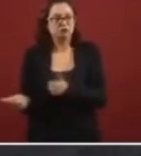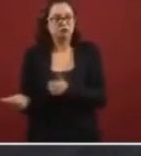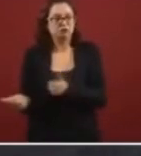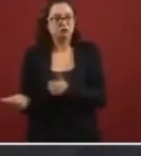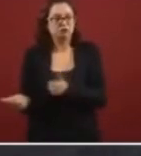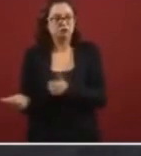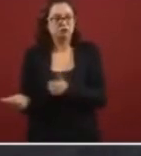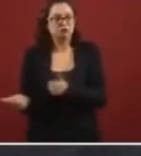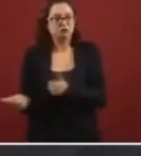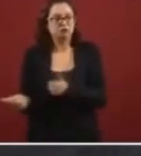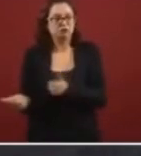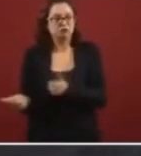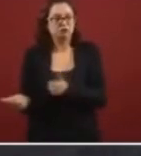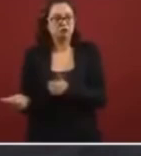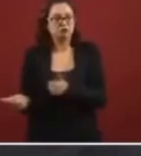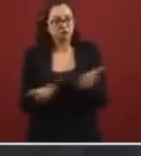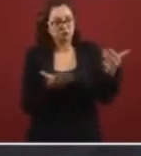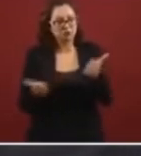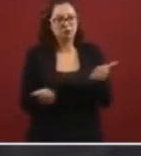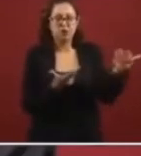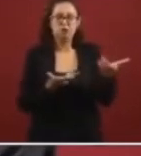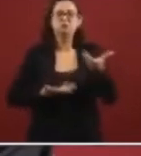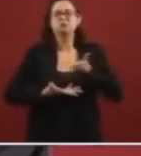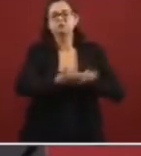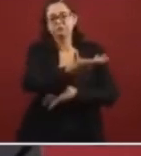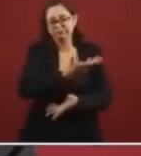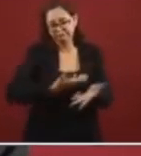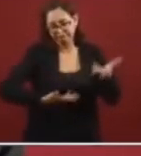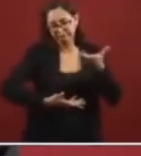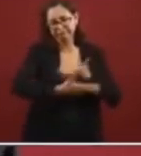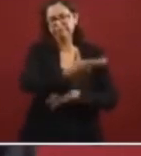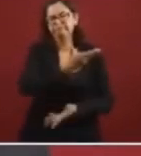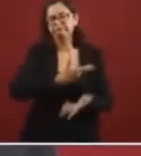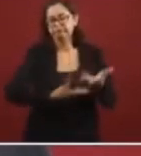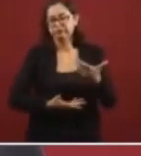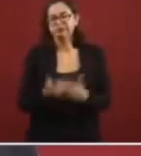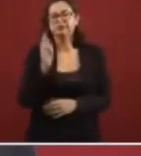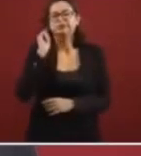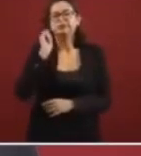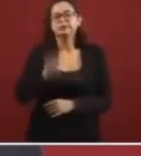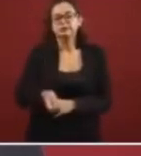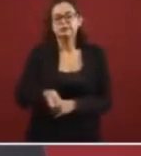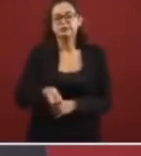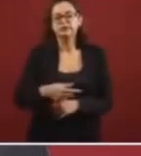We are cooperating. Es decir,